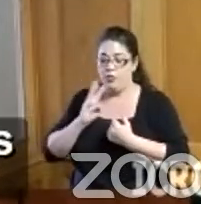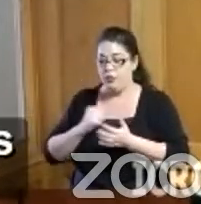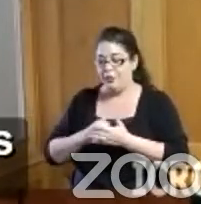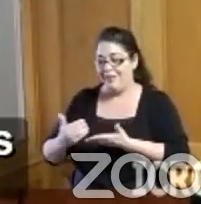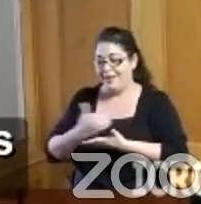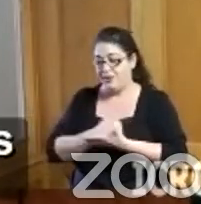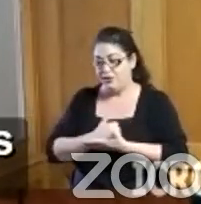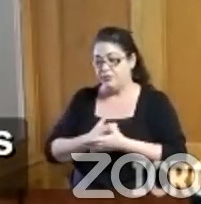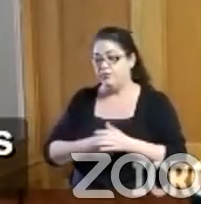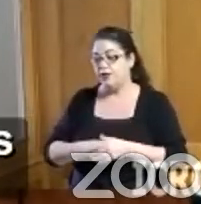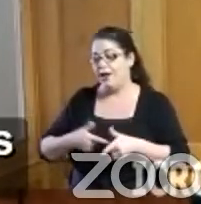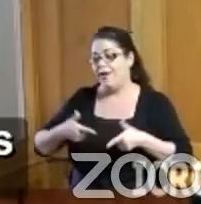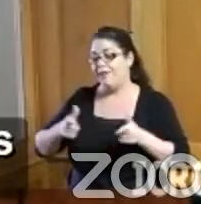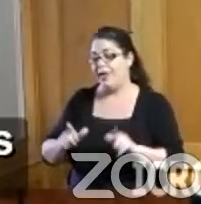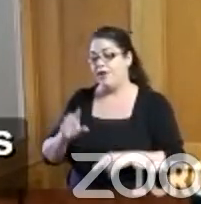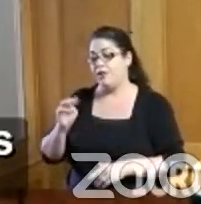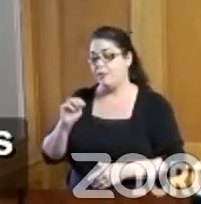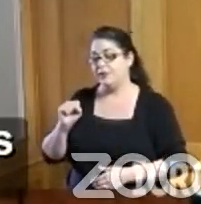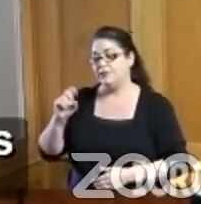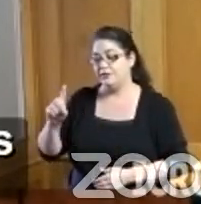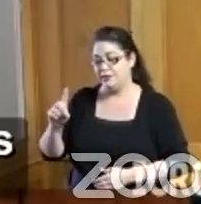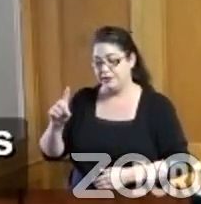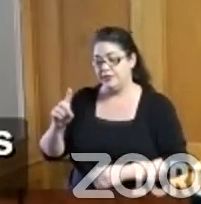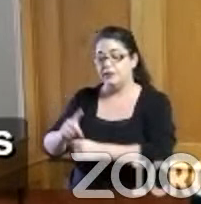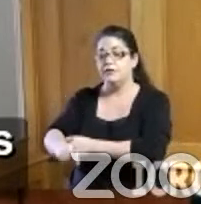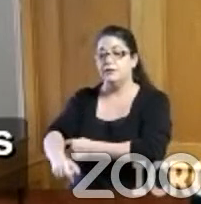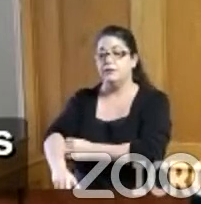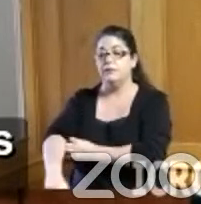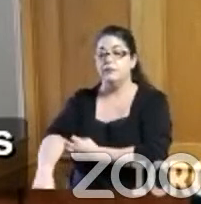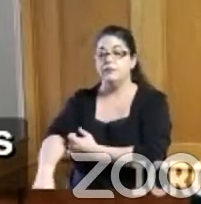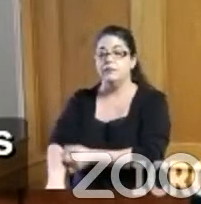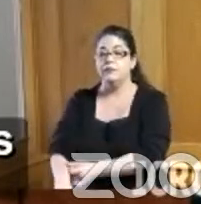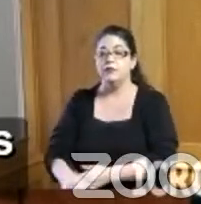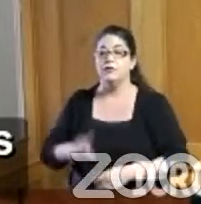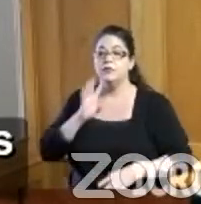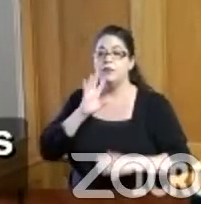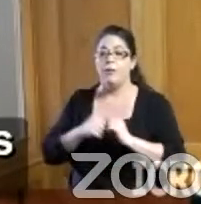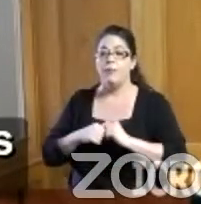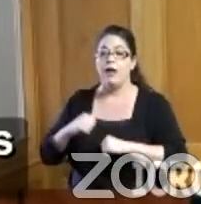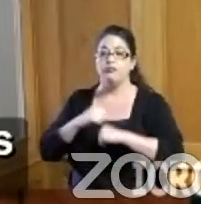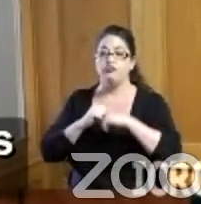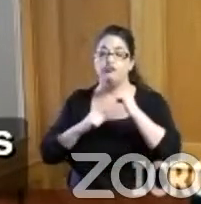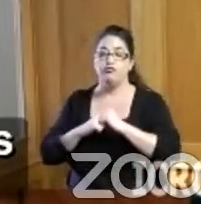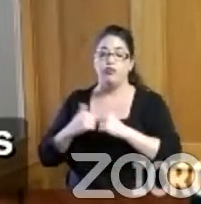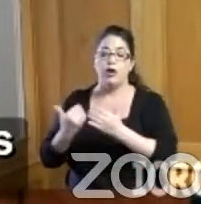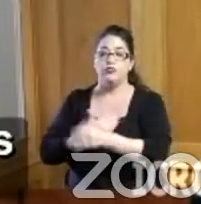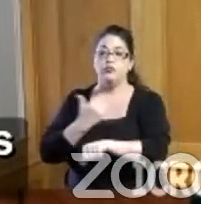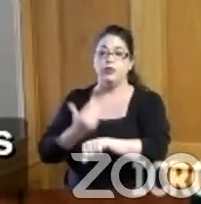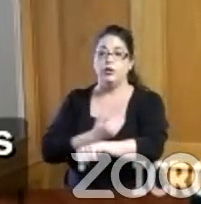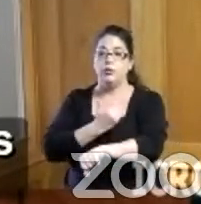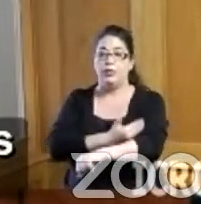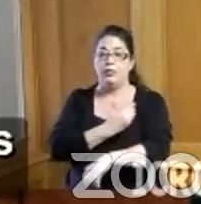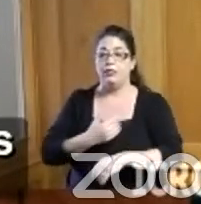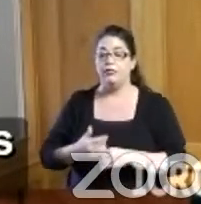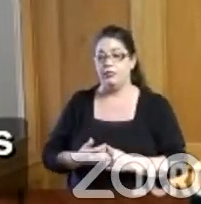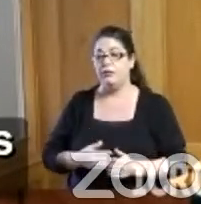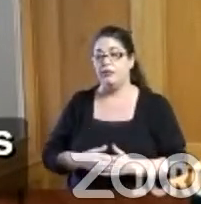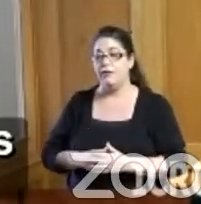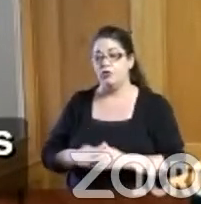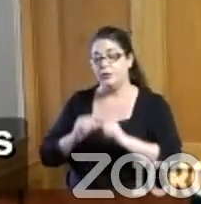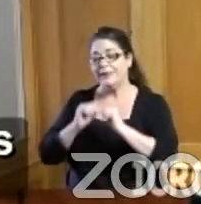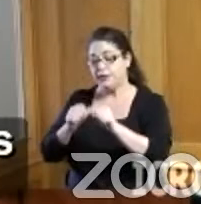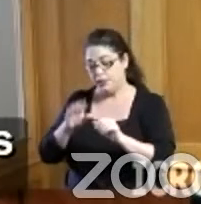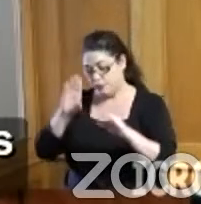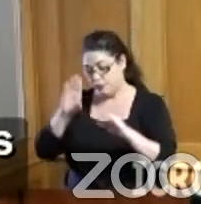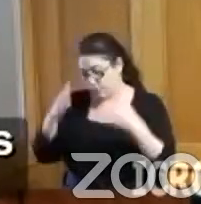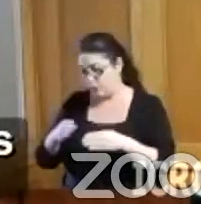The allowance permits MSD to focus on structural renewal efforts, continue to focus on structural renewal